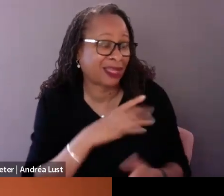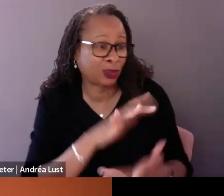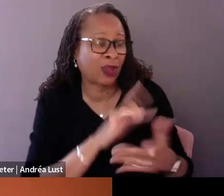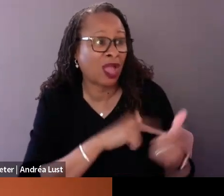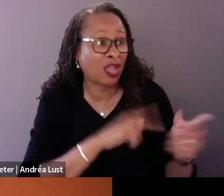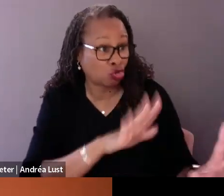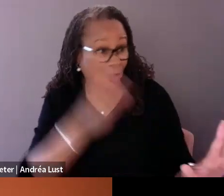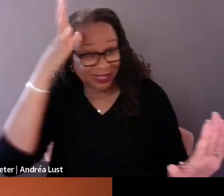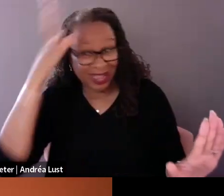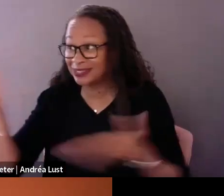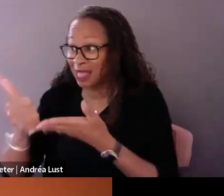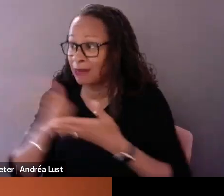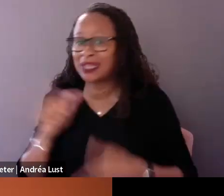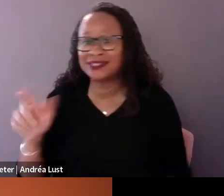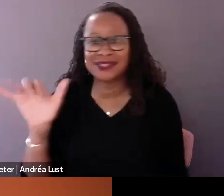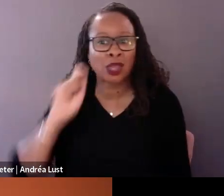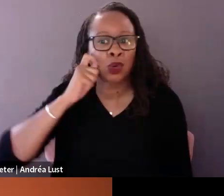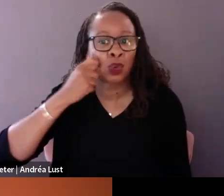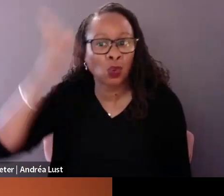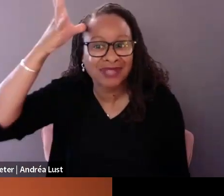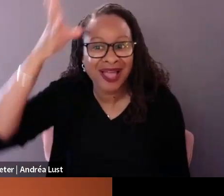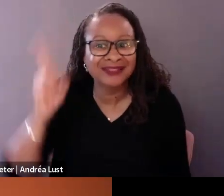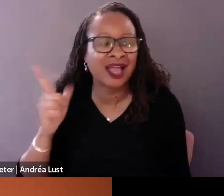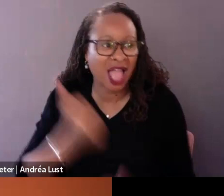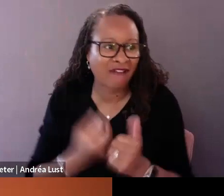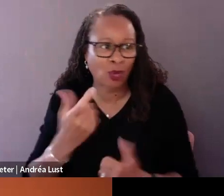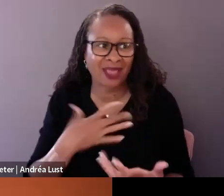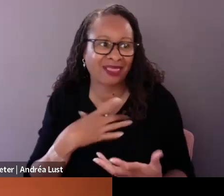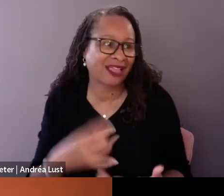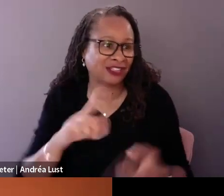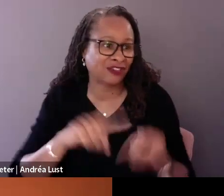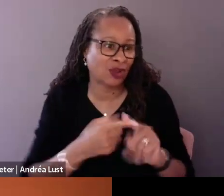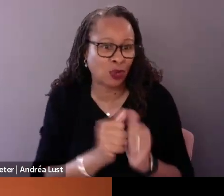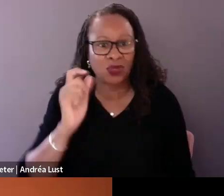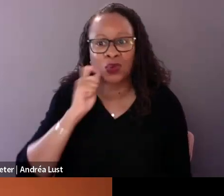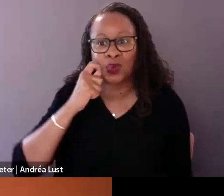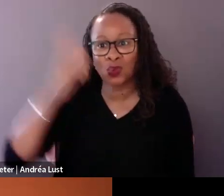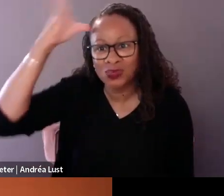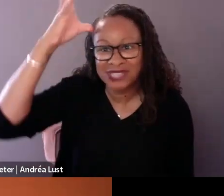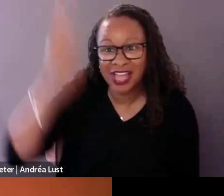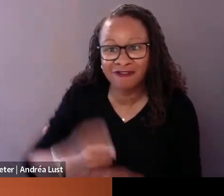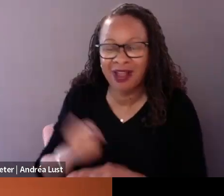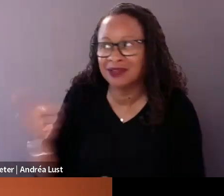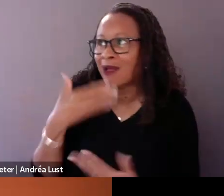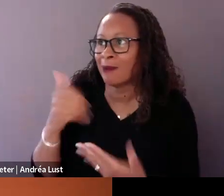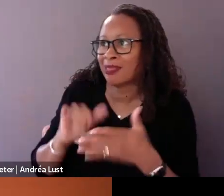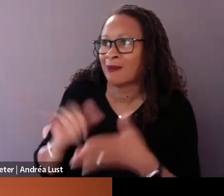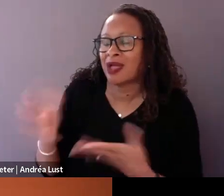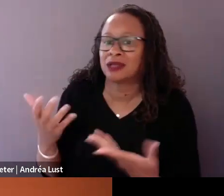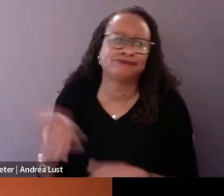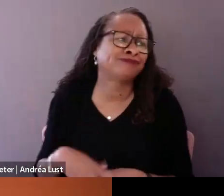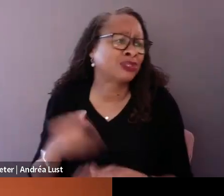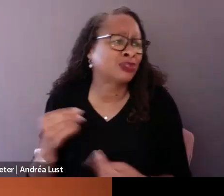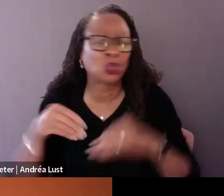was essentially like the cool dad. You know, everyone likes a friend with a cool dad. And he would bring them food, and he